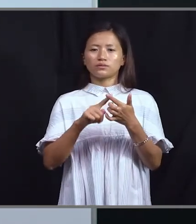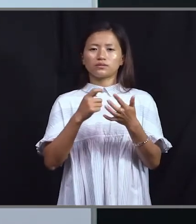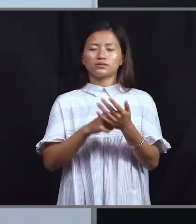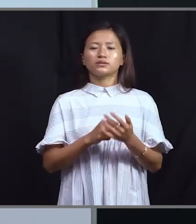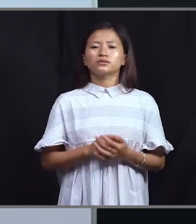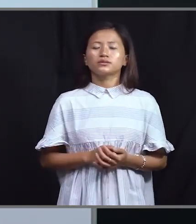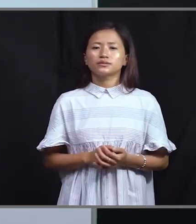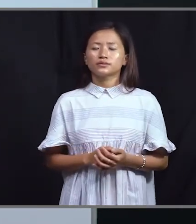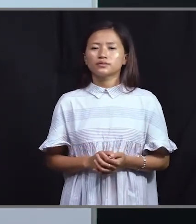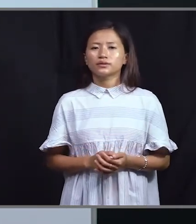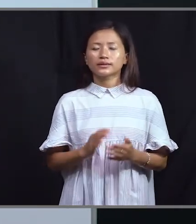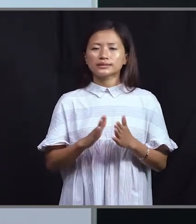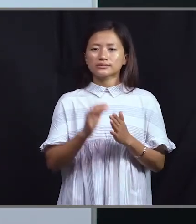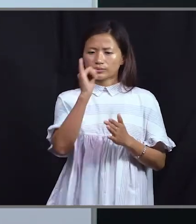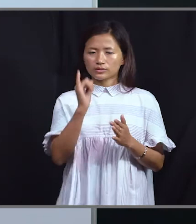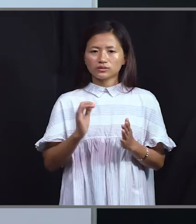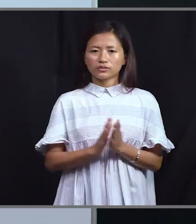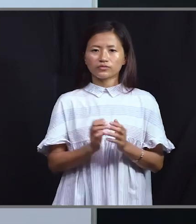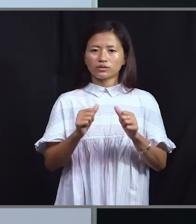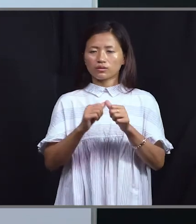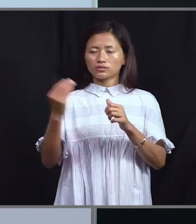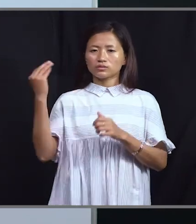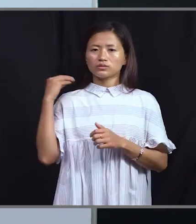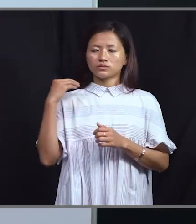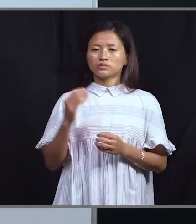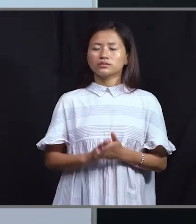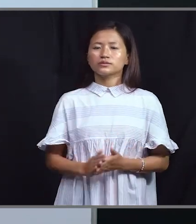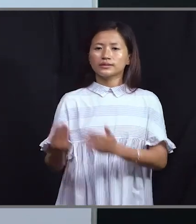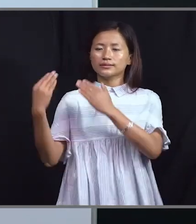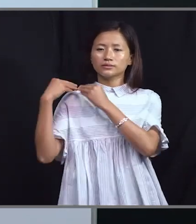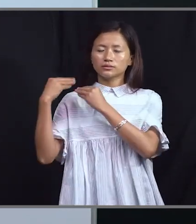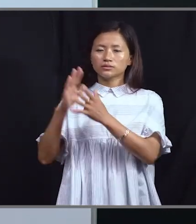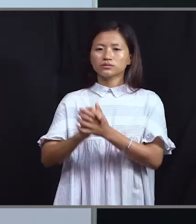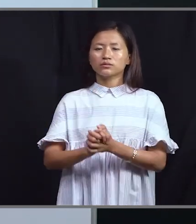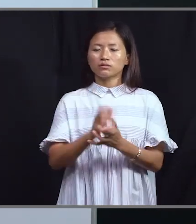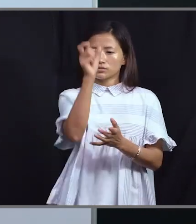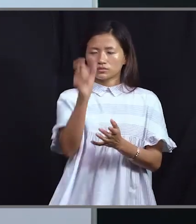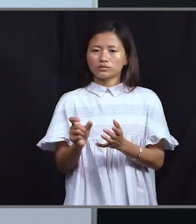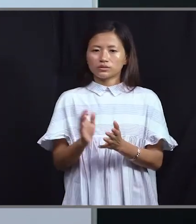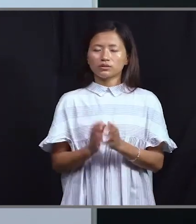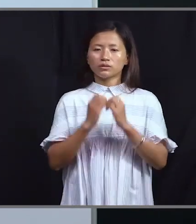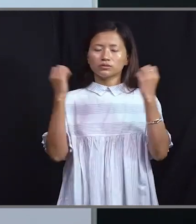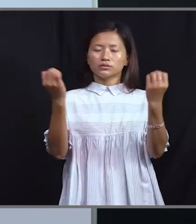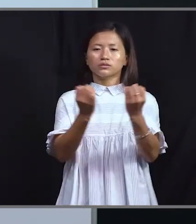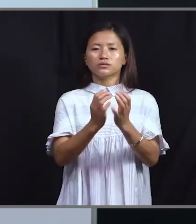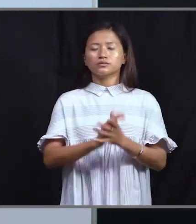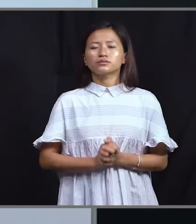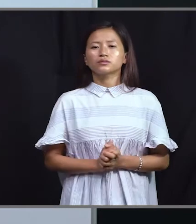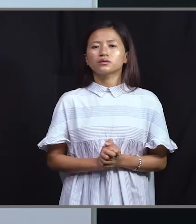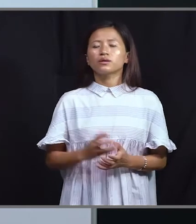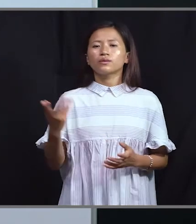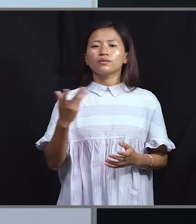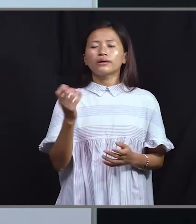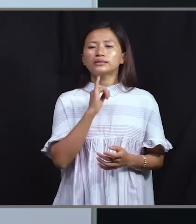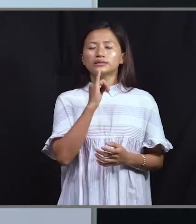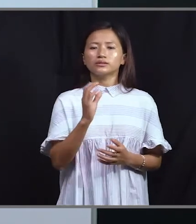of coordination weakens the effects of authority and responsibility in the organization. So, why